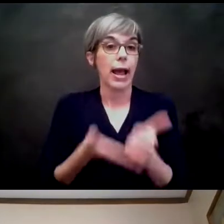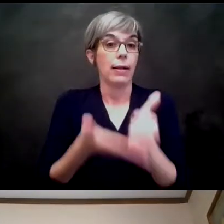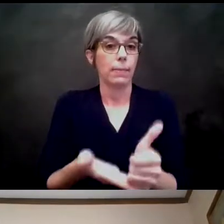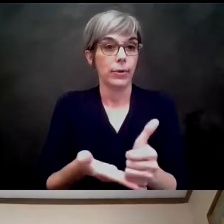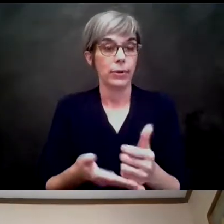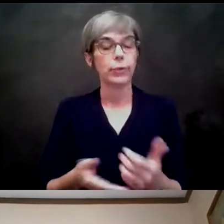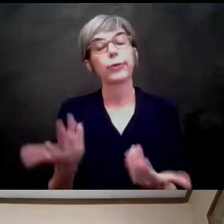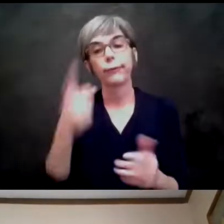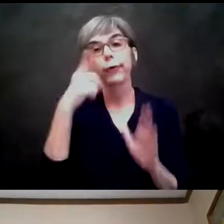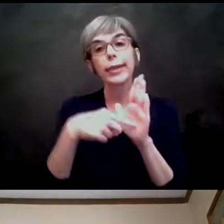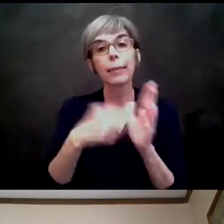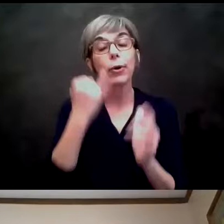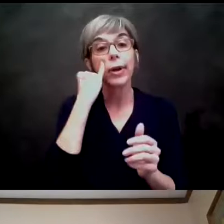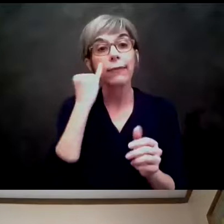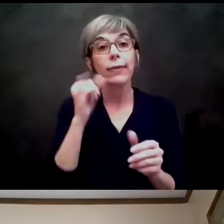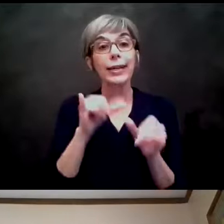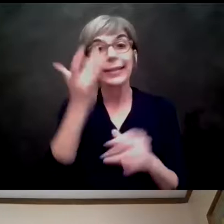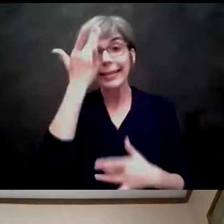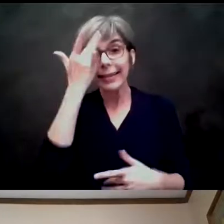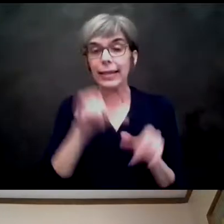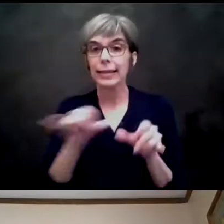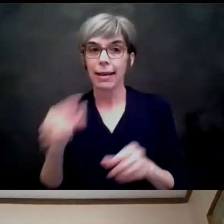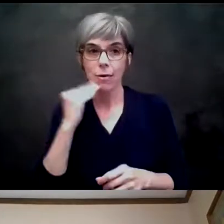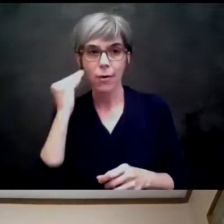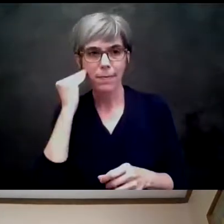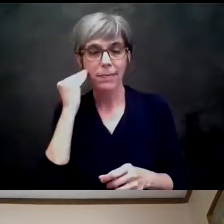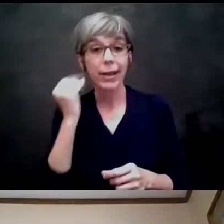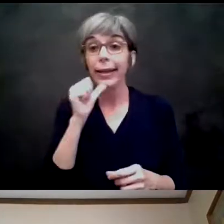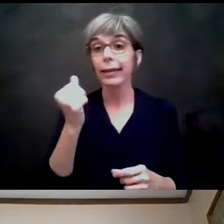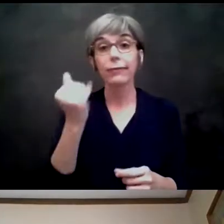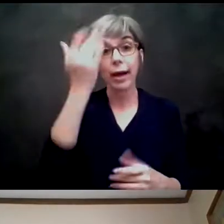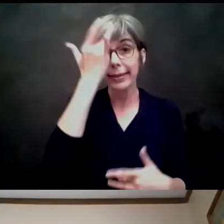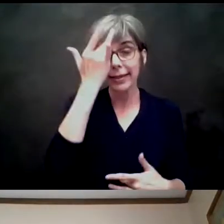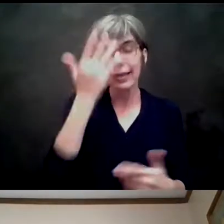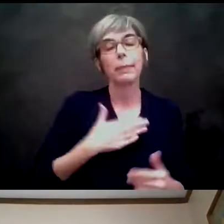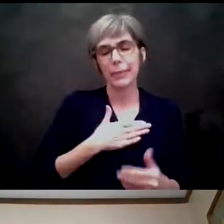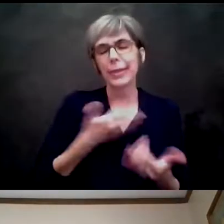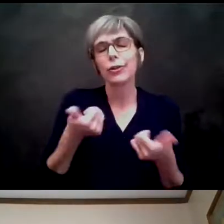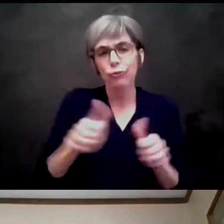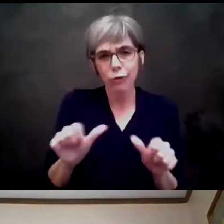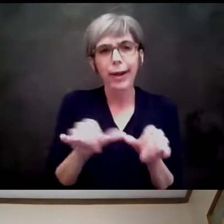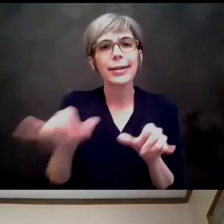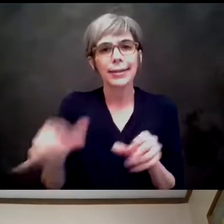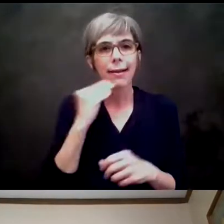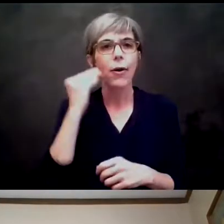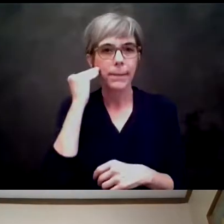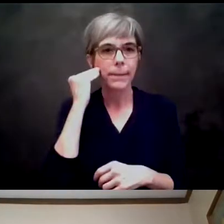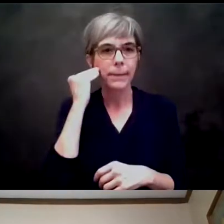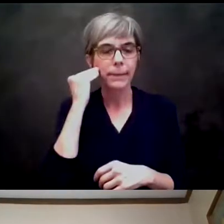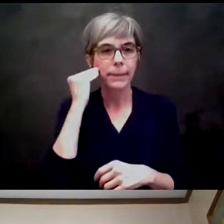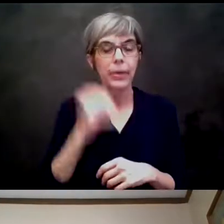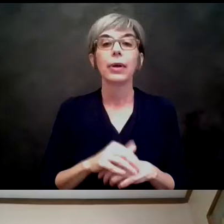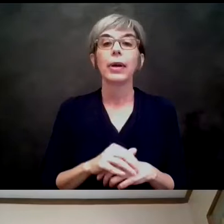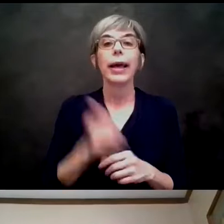sick. Keep at least 6 feet between you and anyone else. Wash your hands frequently with soap and water for at least